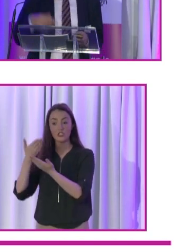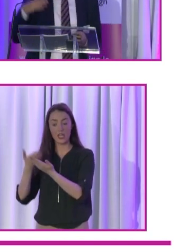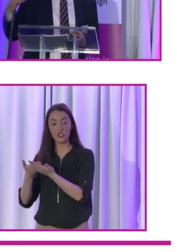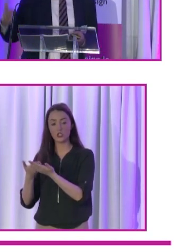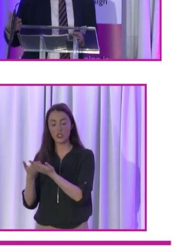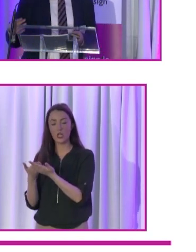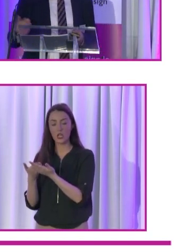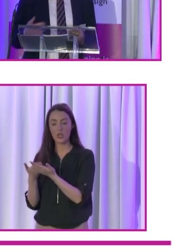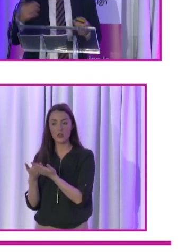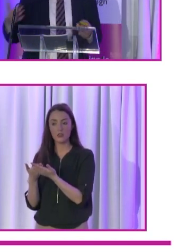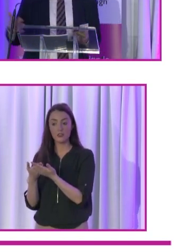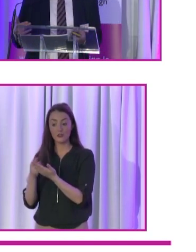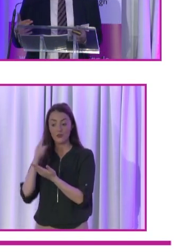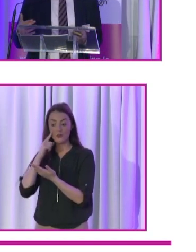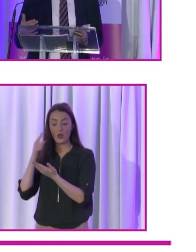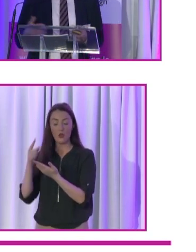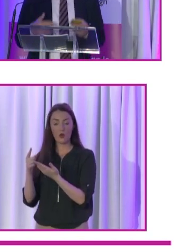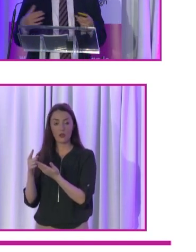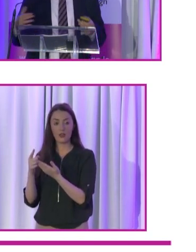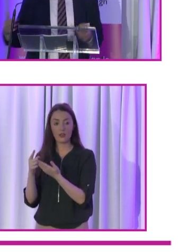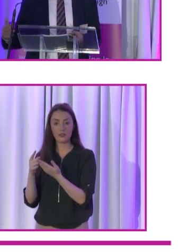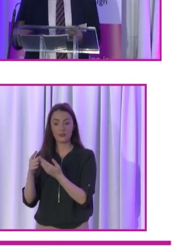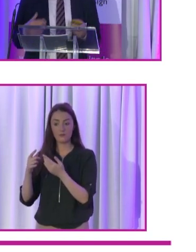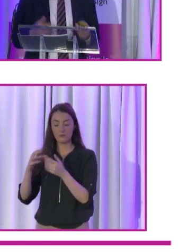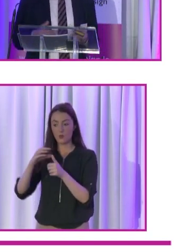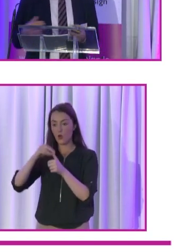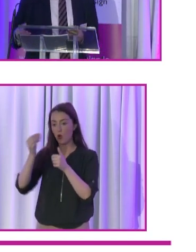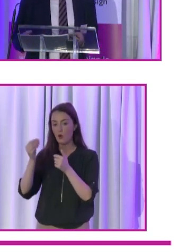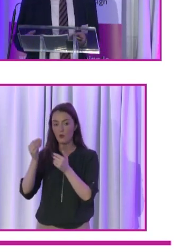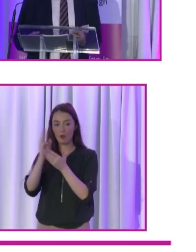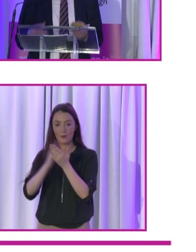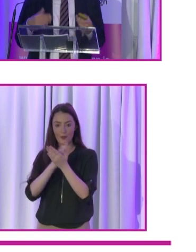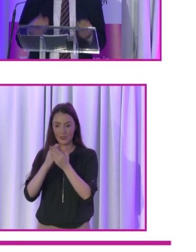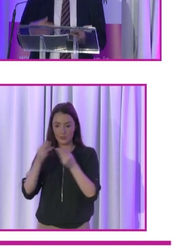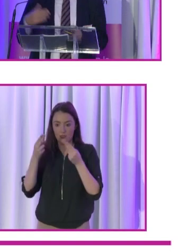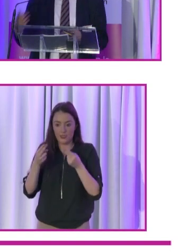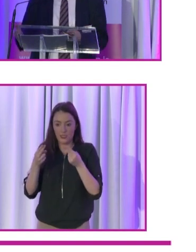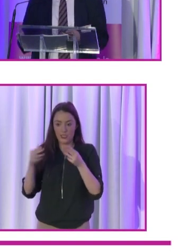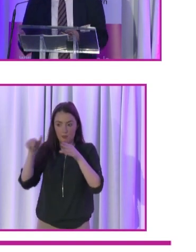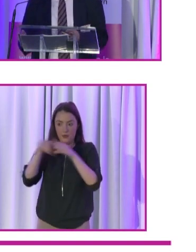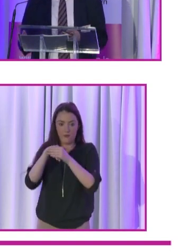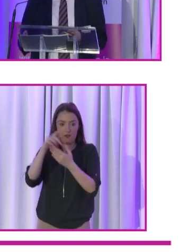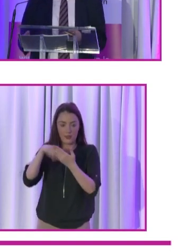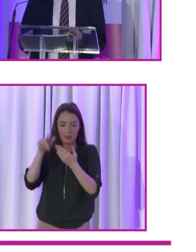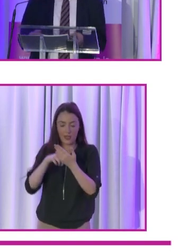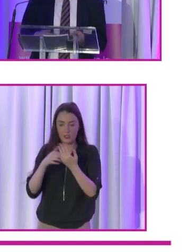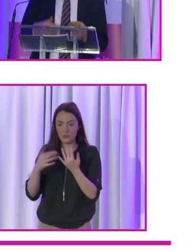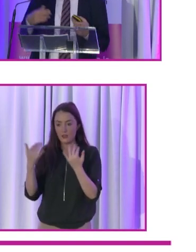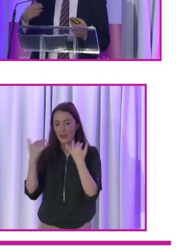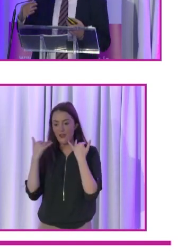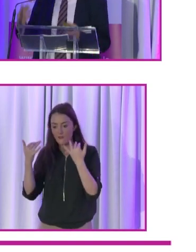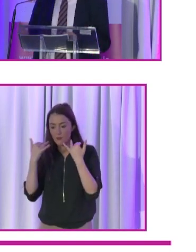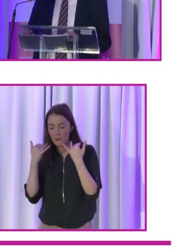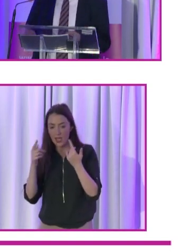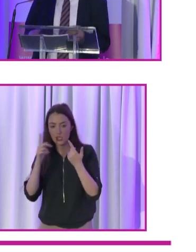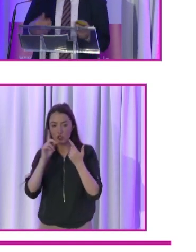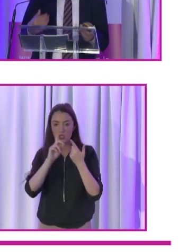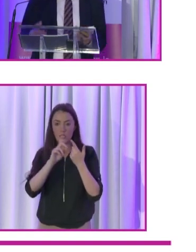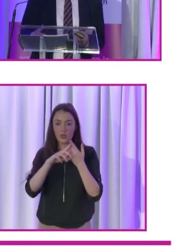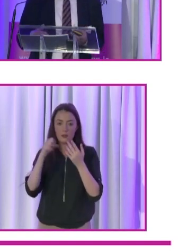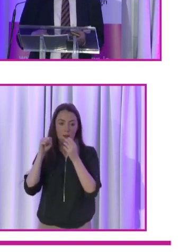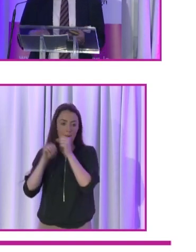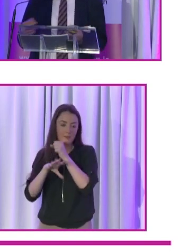So, if we look at then other elements crucial for the election, such as information to the voters or the